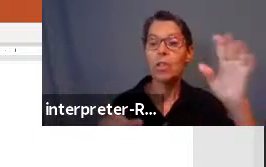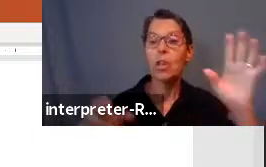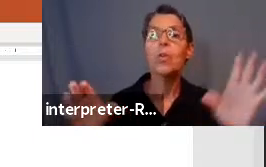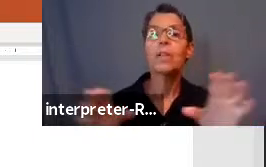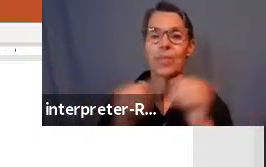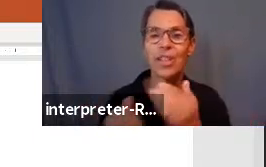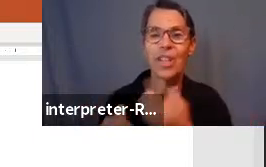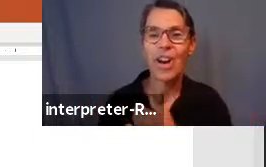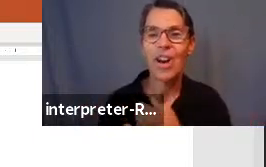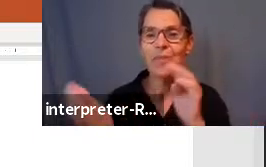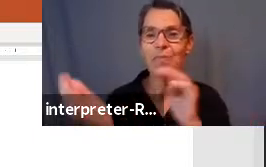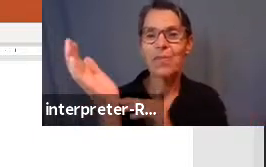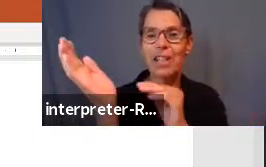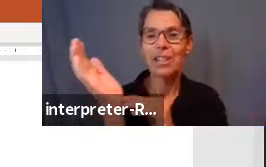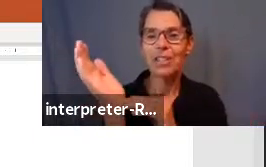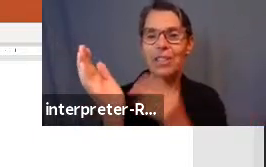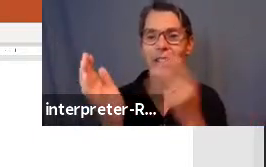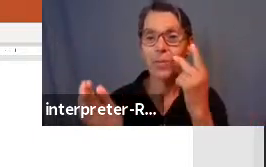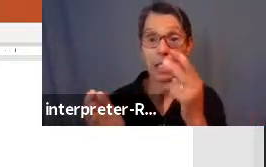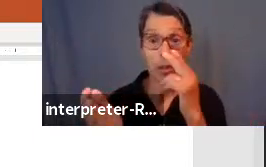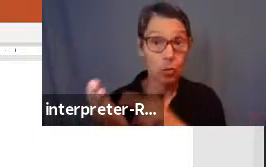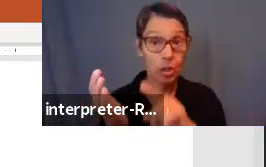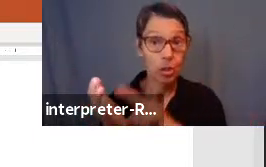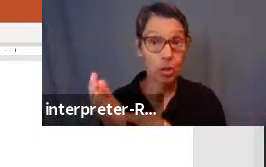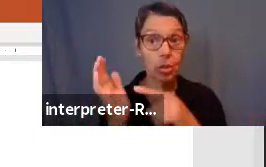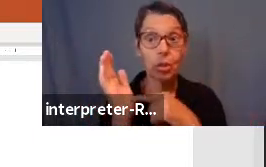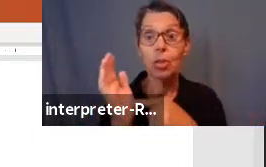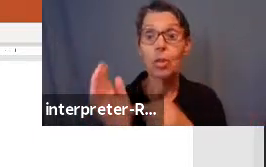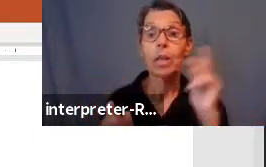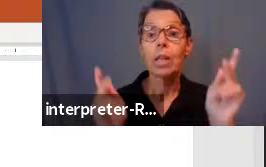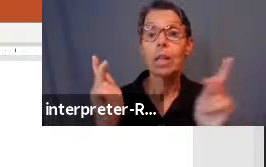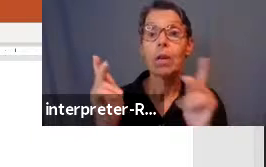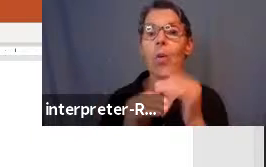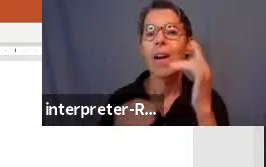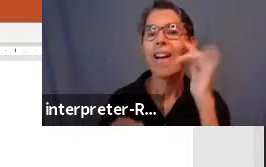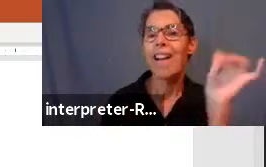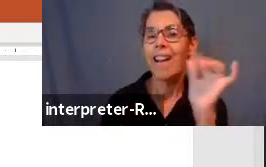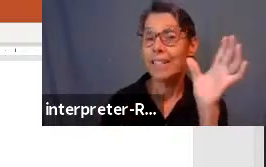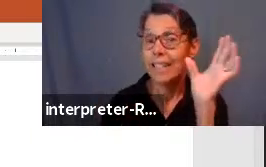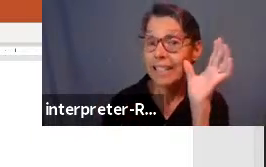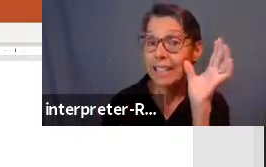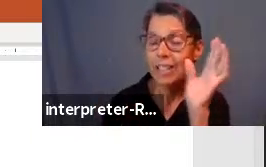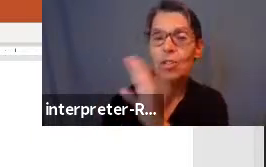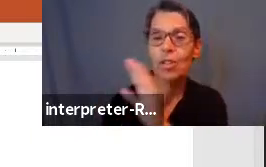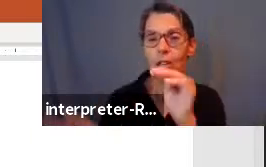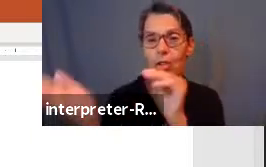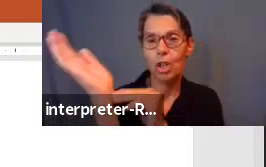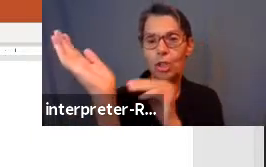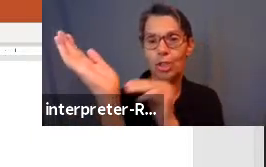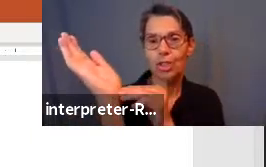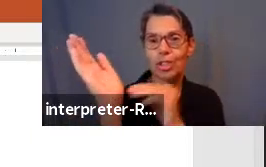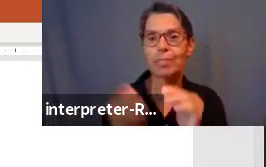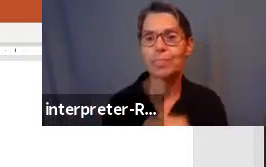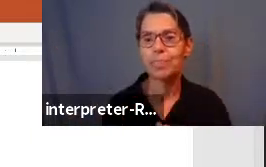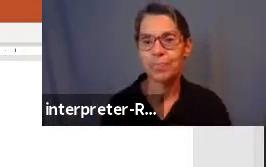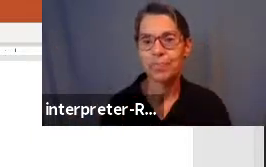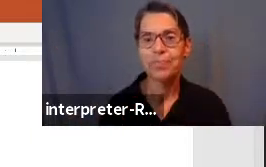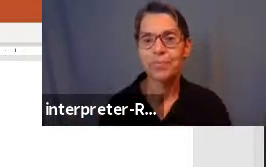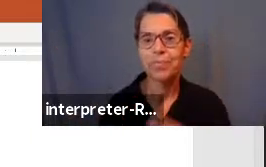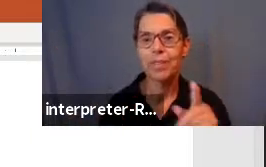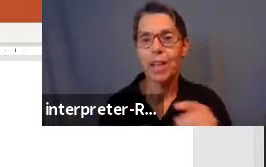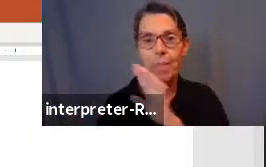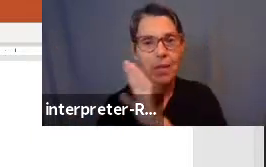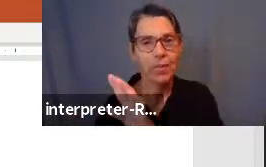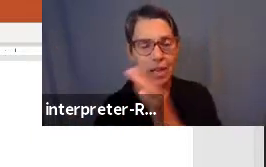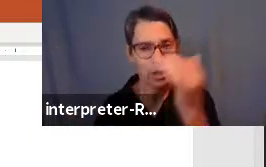providers because we had seen some research that showed that people were more likely to listen to their healthcare providers about recommendations